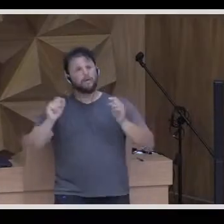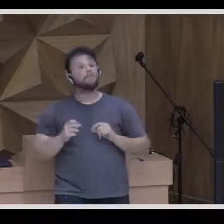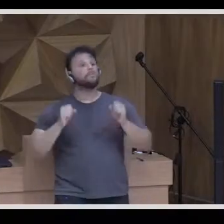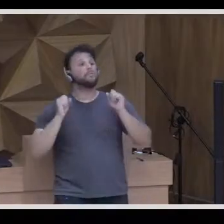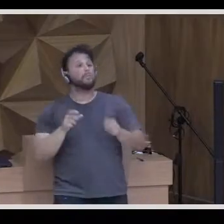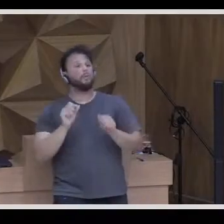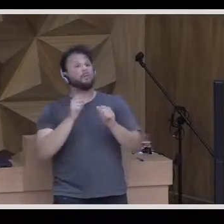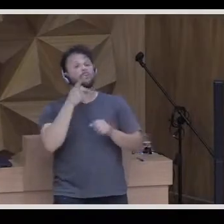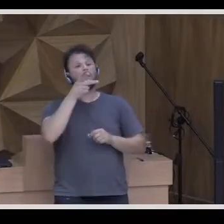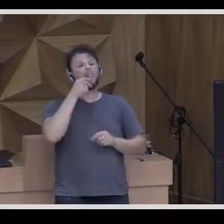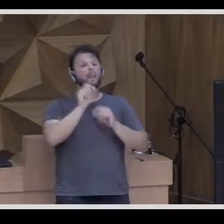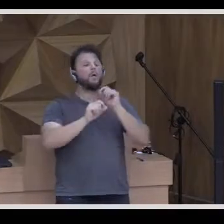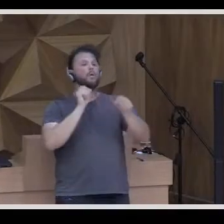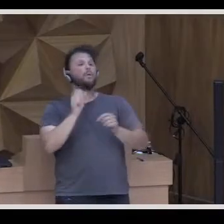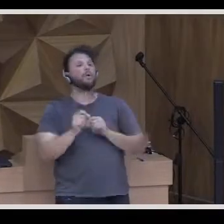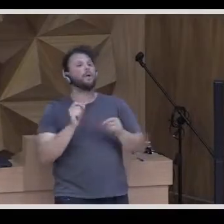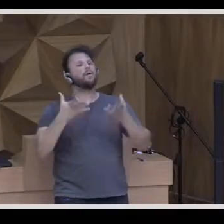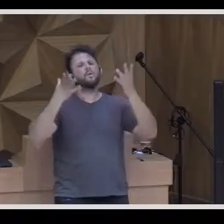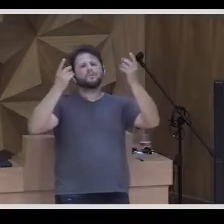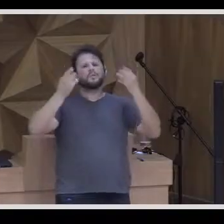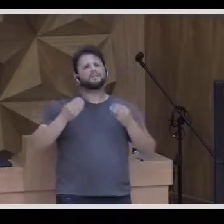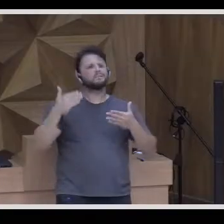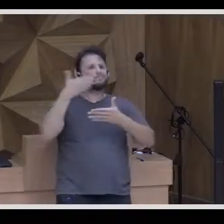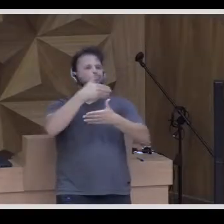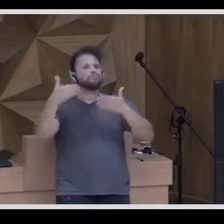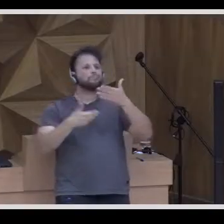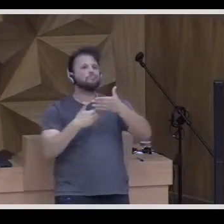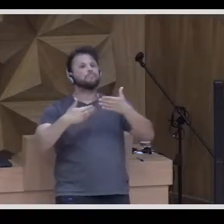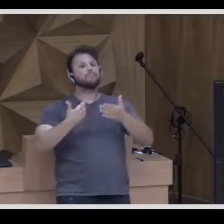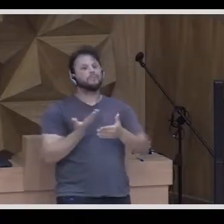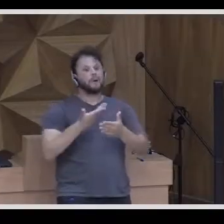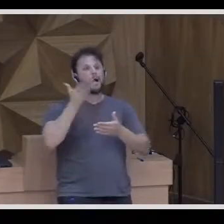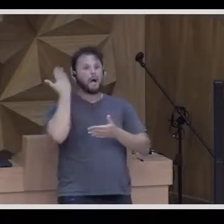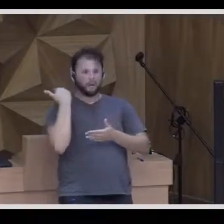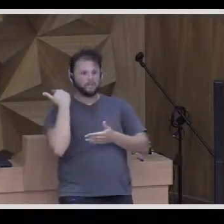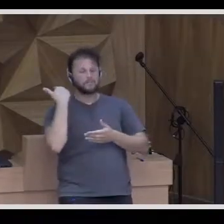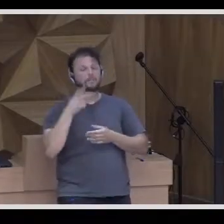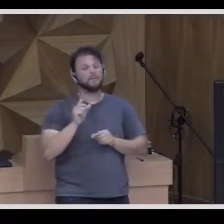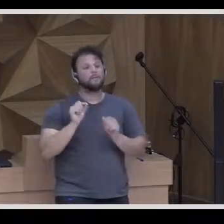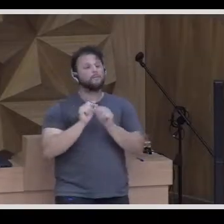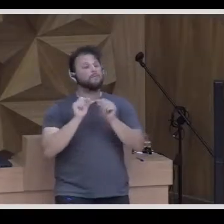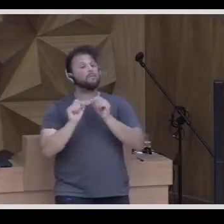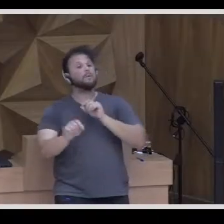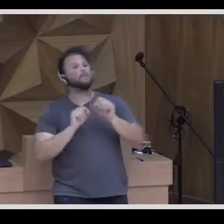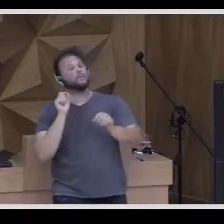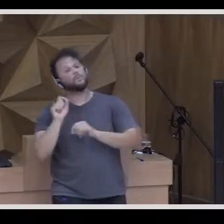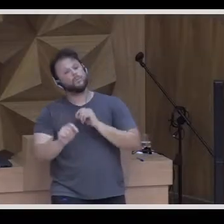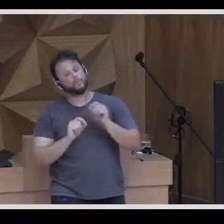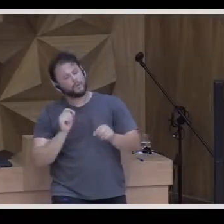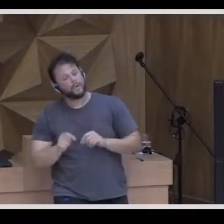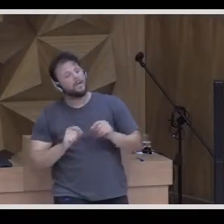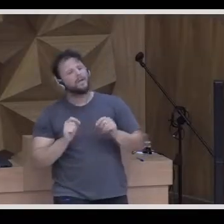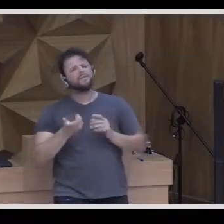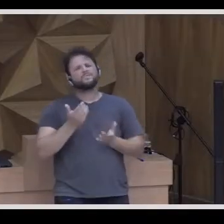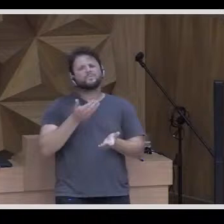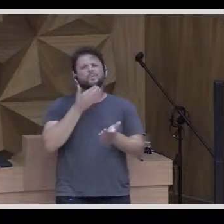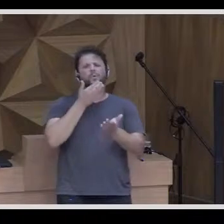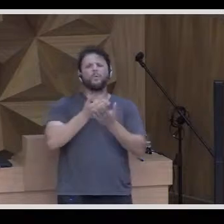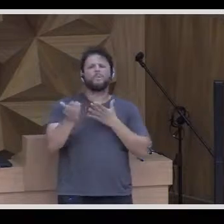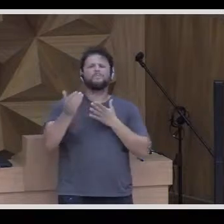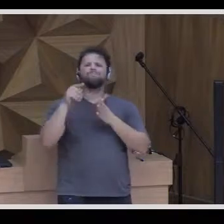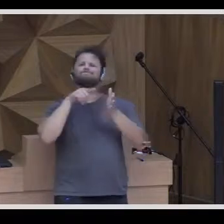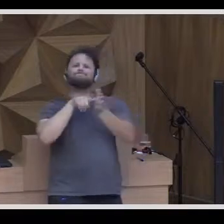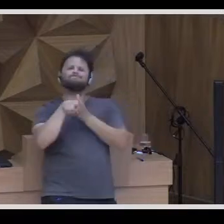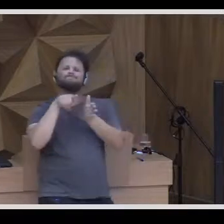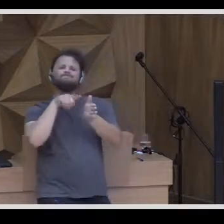previous slides, really kind of led us to start asking the question of how do we actually